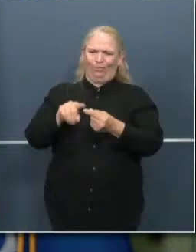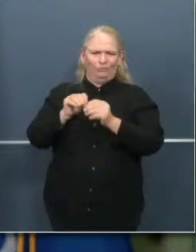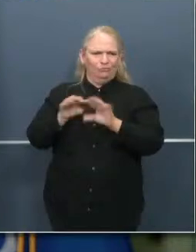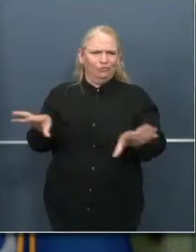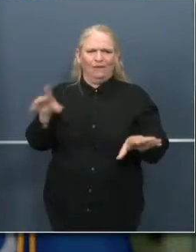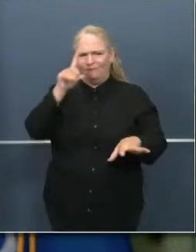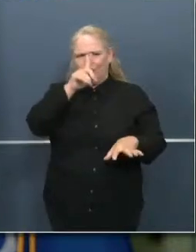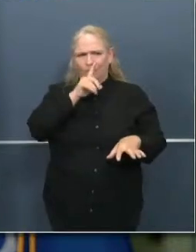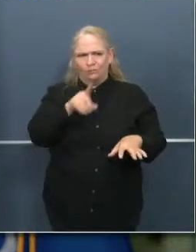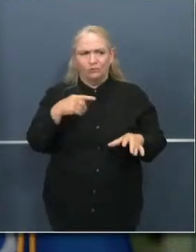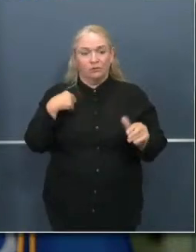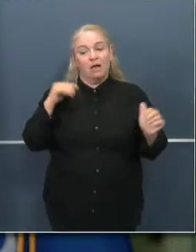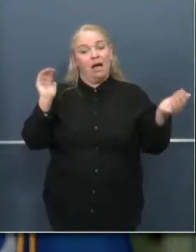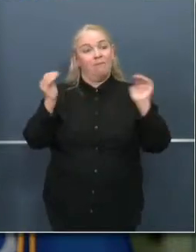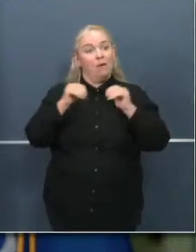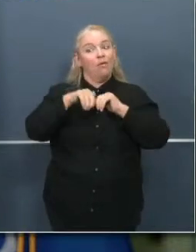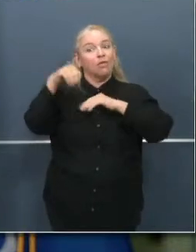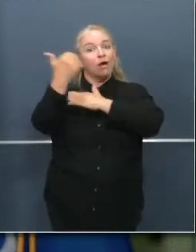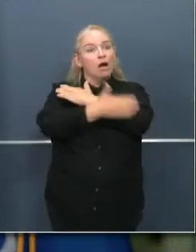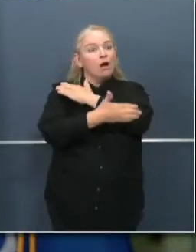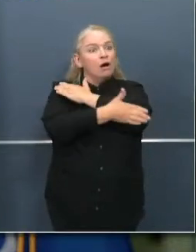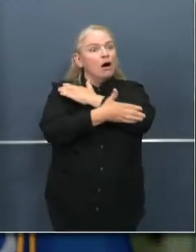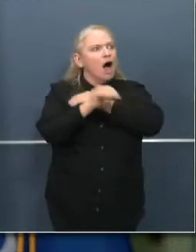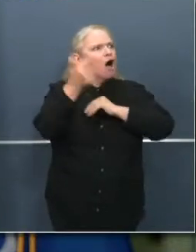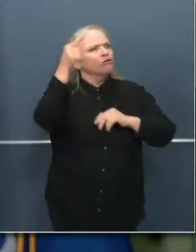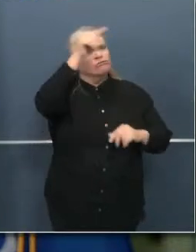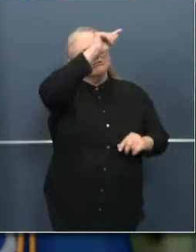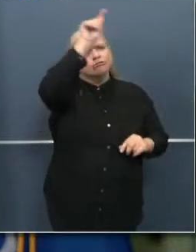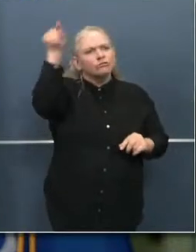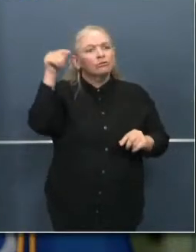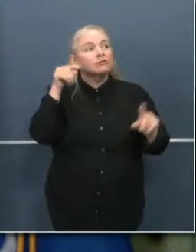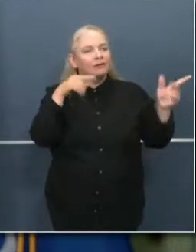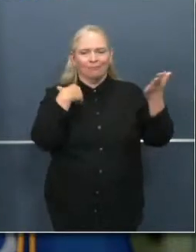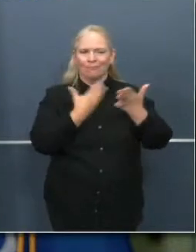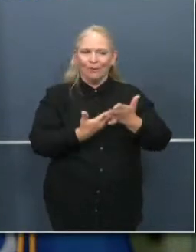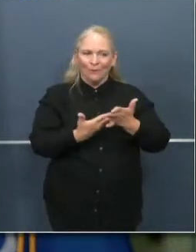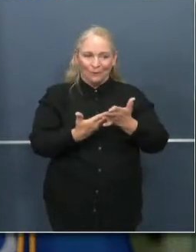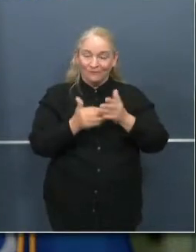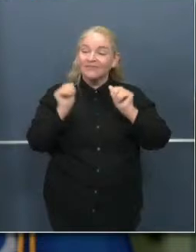our expectations and encouragement for people to do the